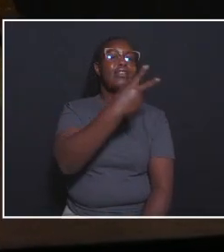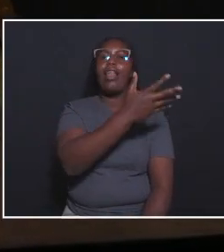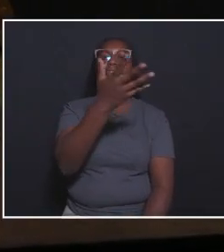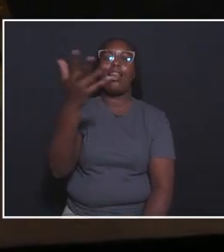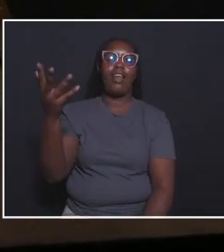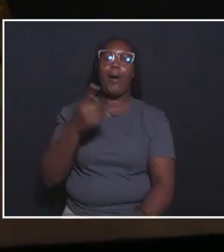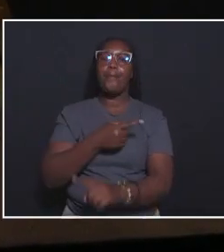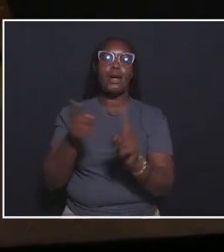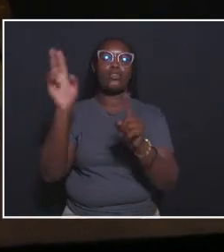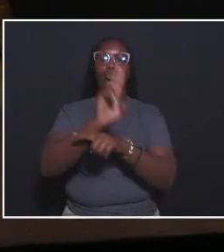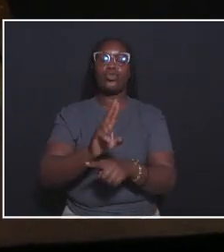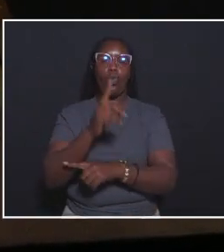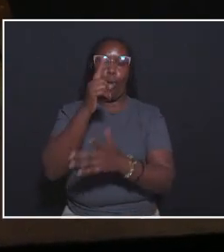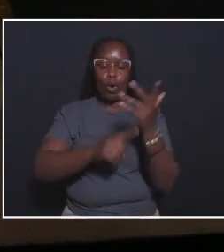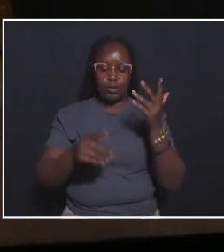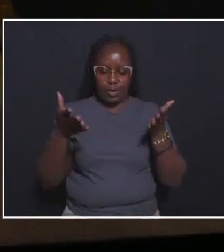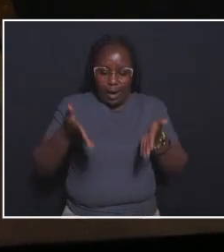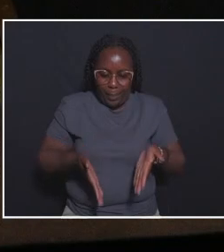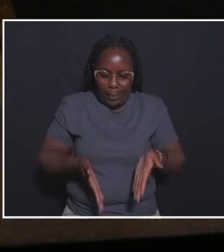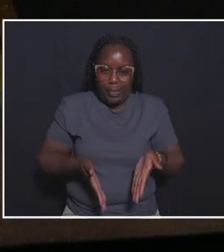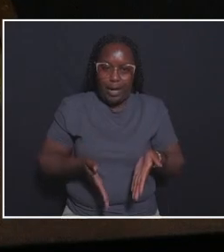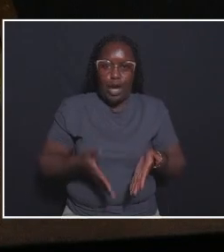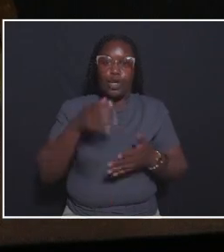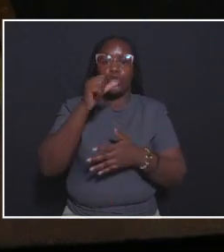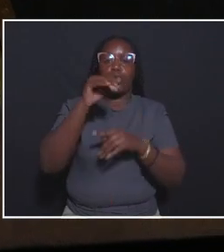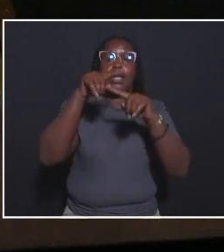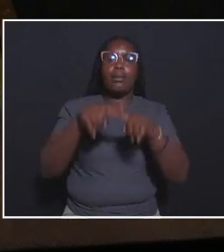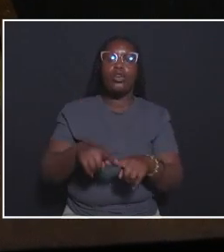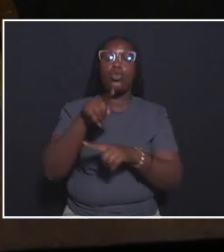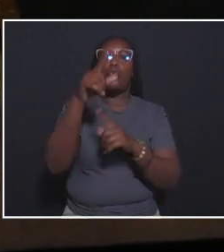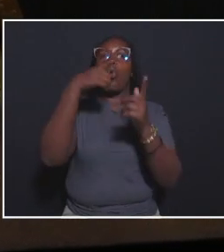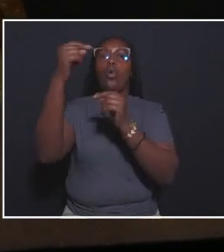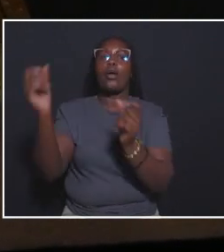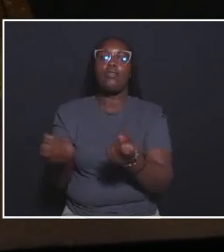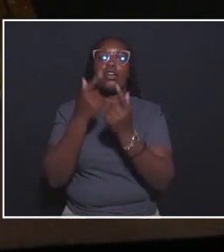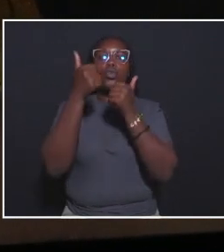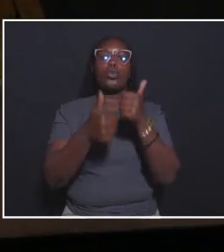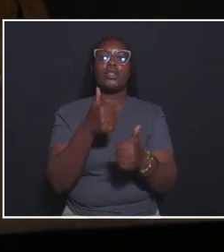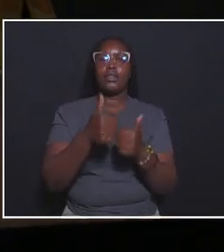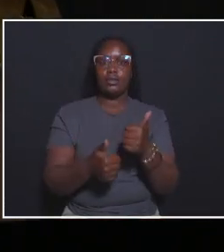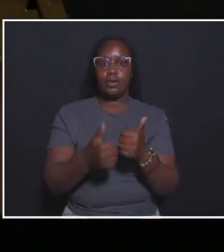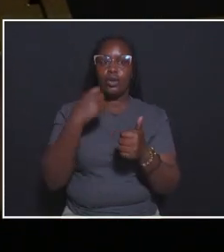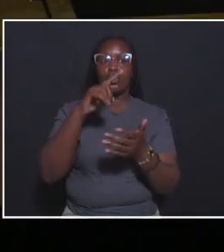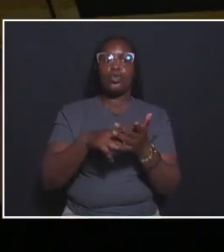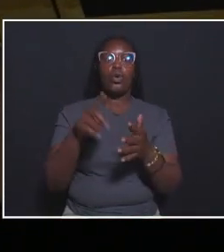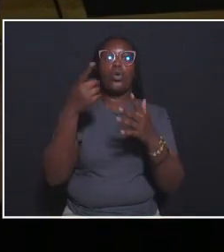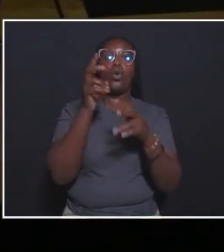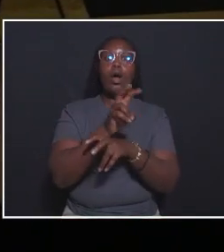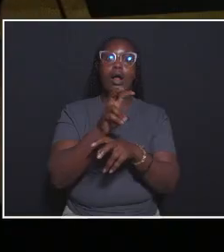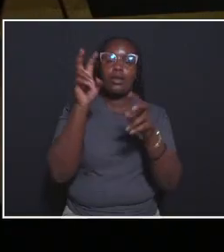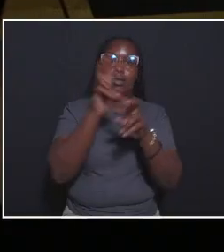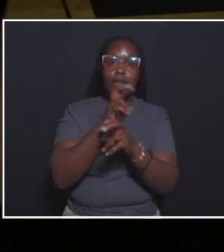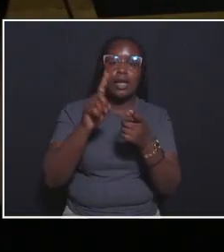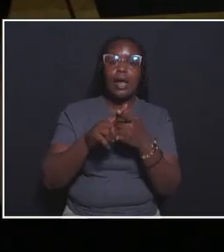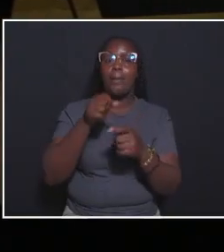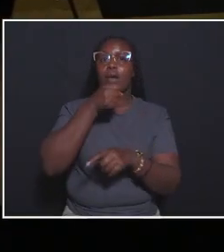here at the front. So it depends on the function of what you want to record. So study the microphone, look at the polar